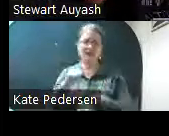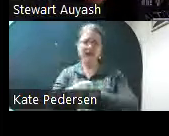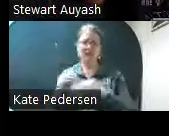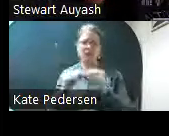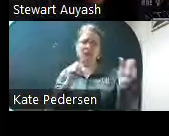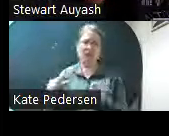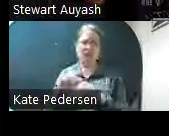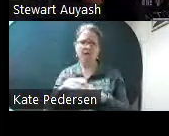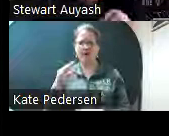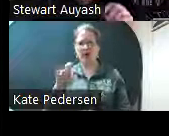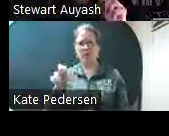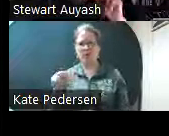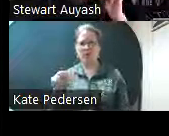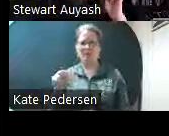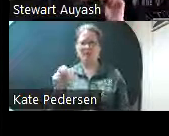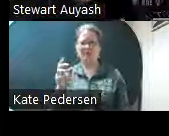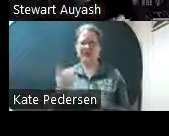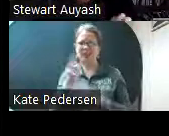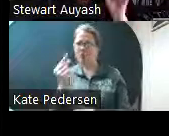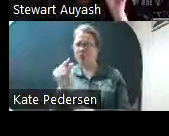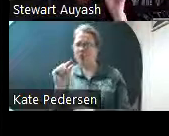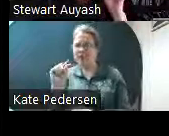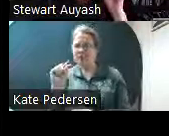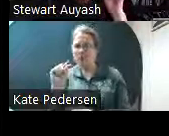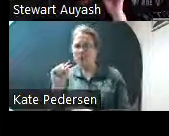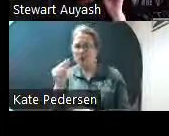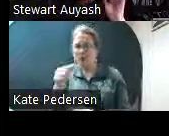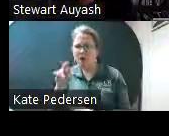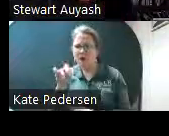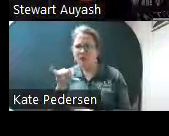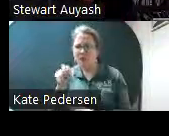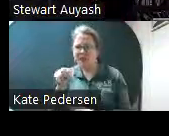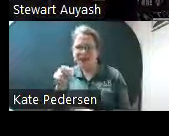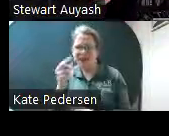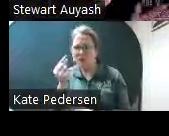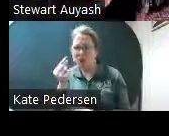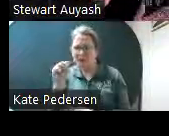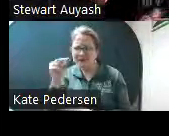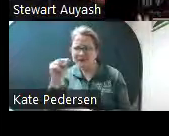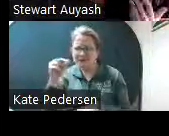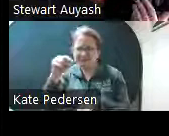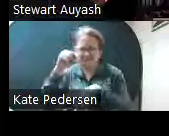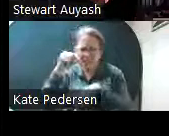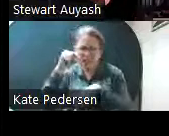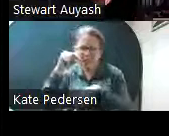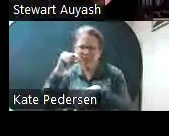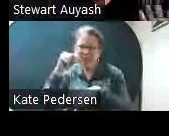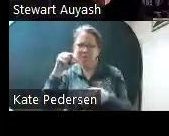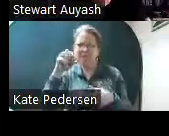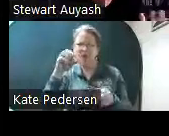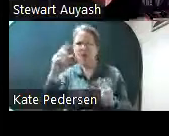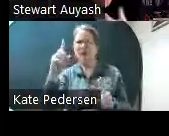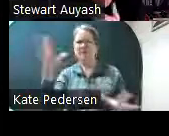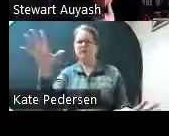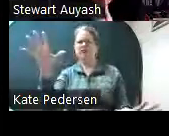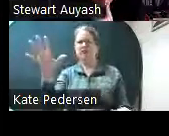than heroin. And so even just a small piece of that powder could actually end up